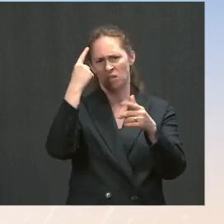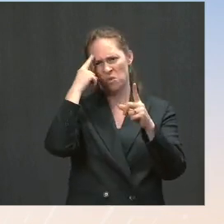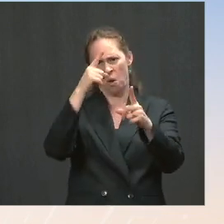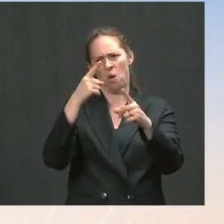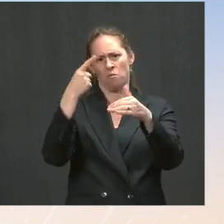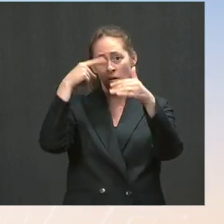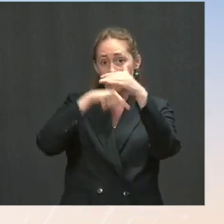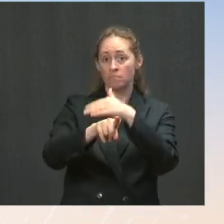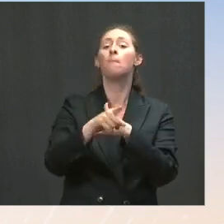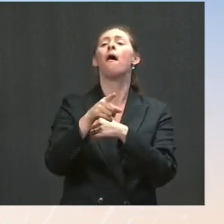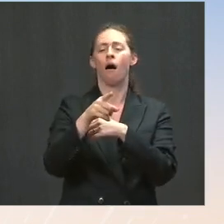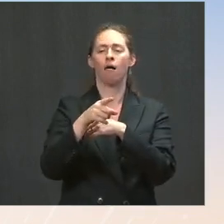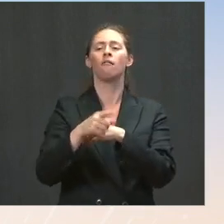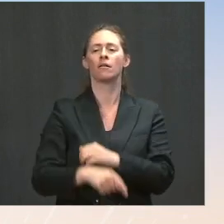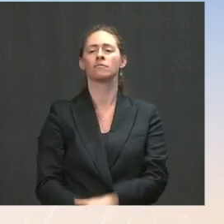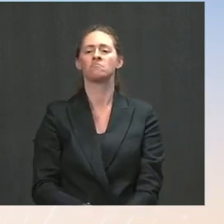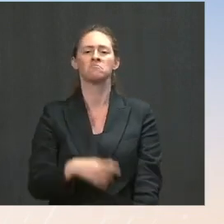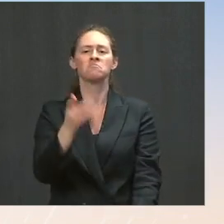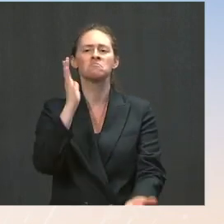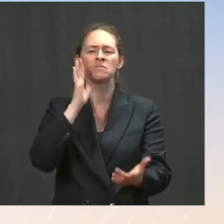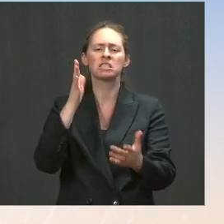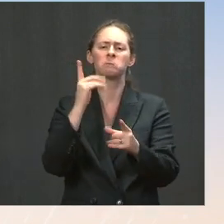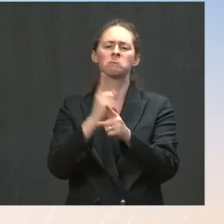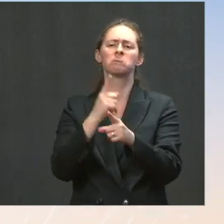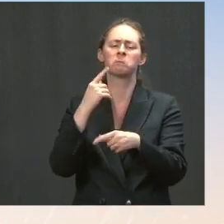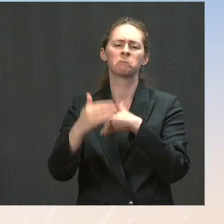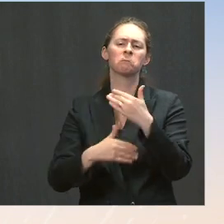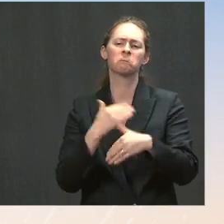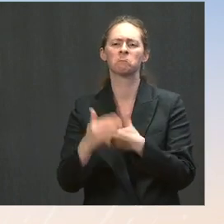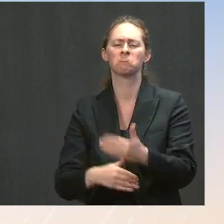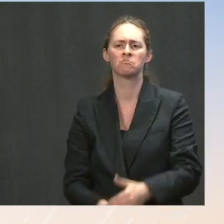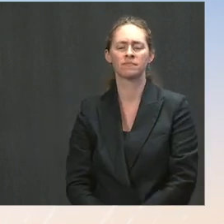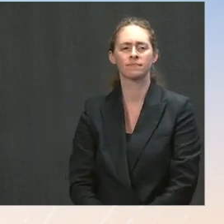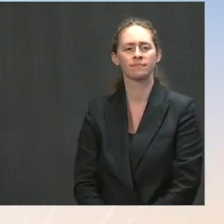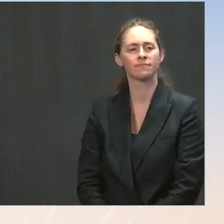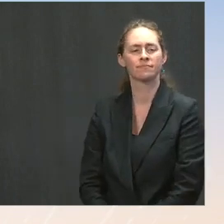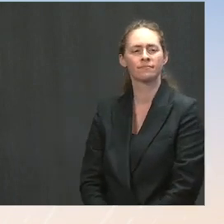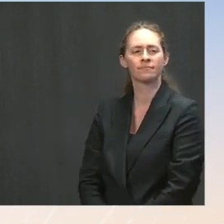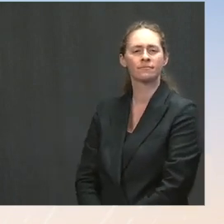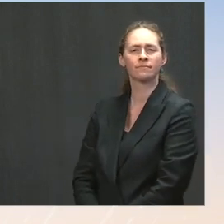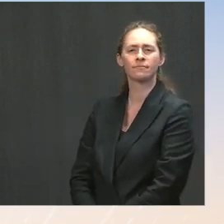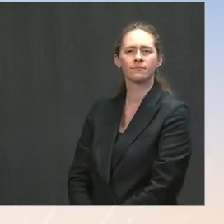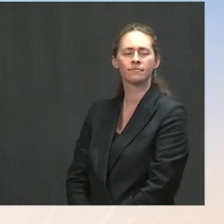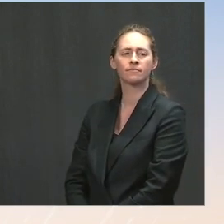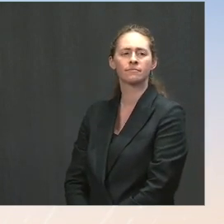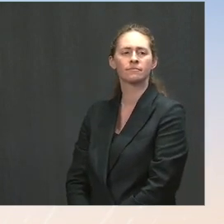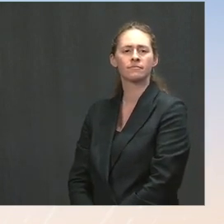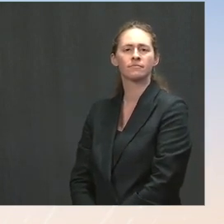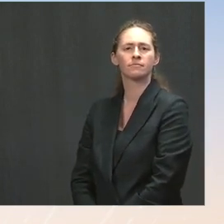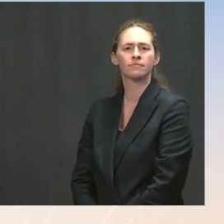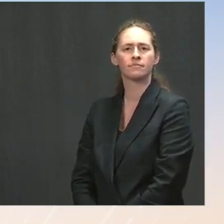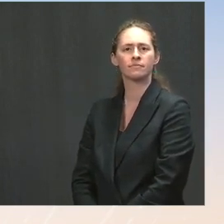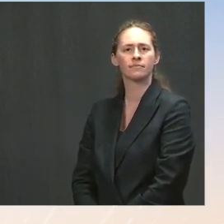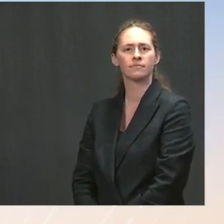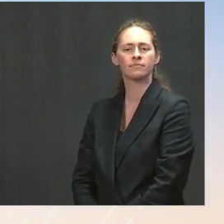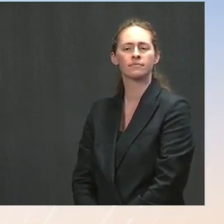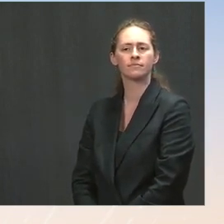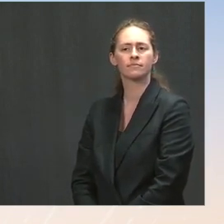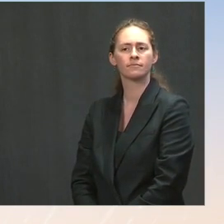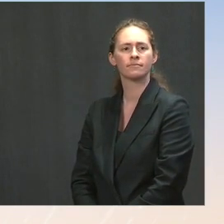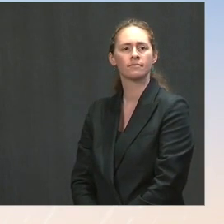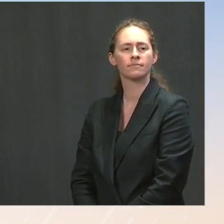treated accordingly. Go ahead. Jen, does the president's economic team see any ramifications to this masking